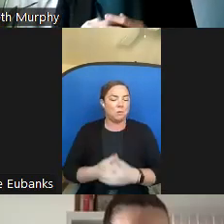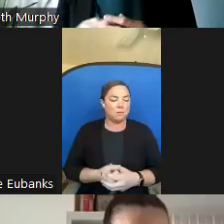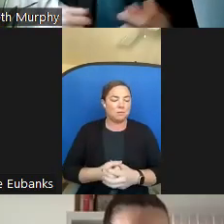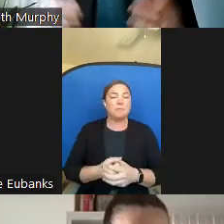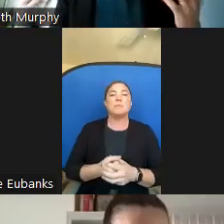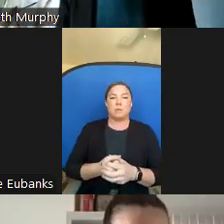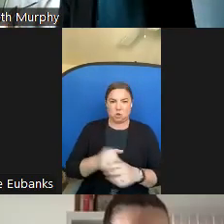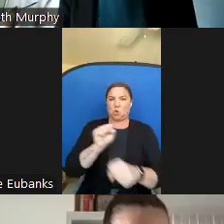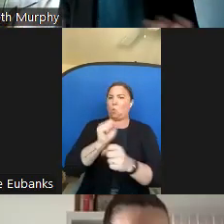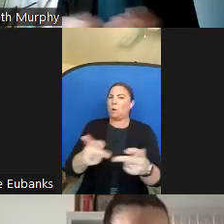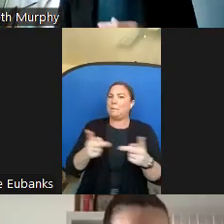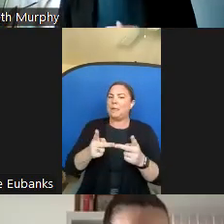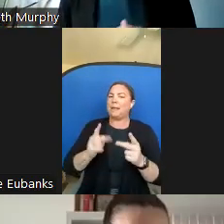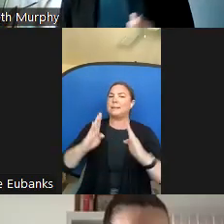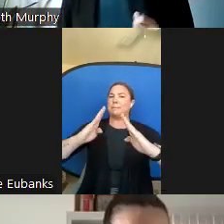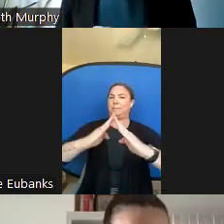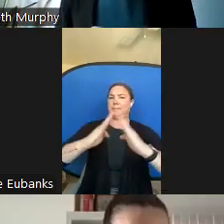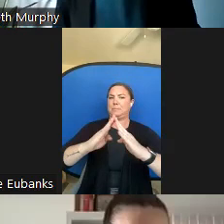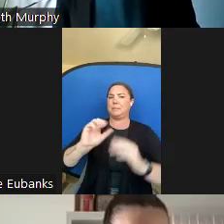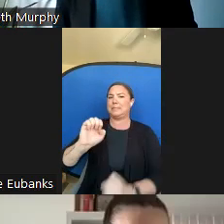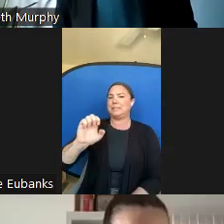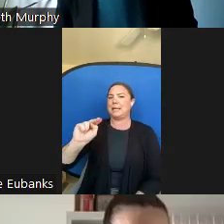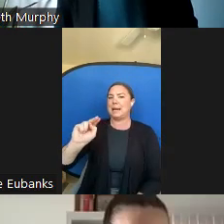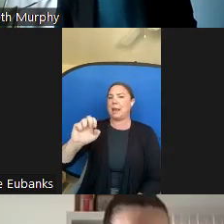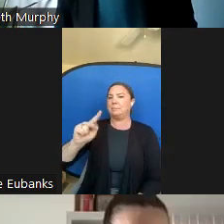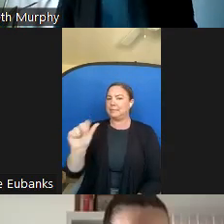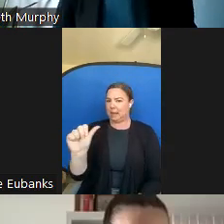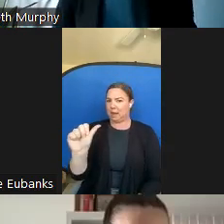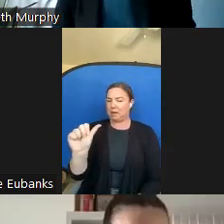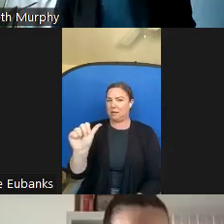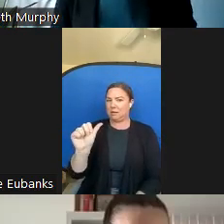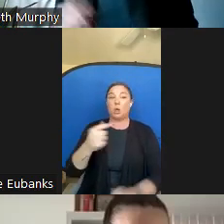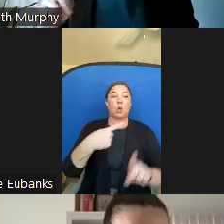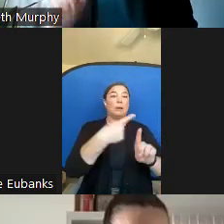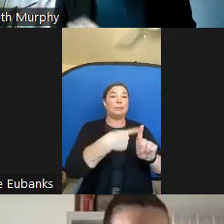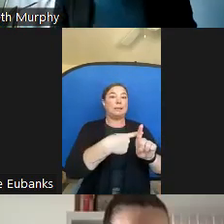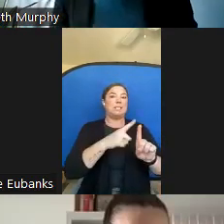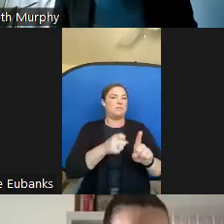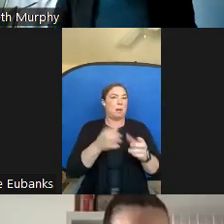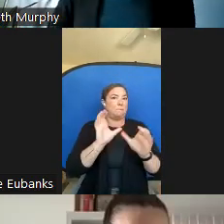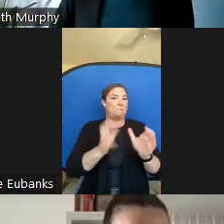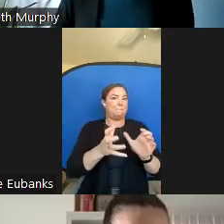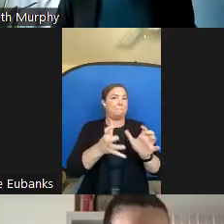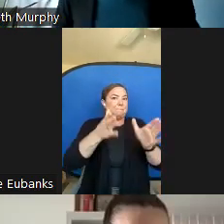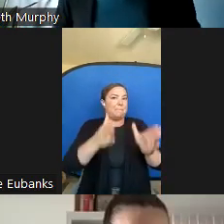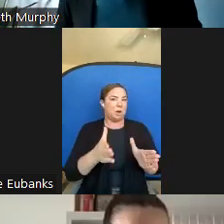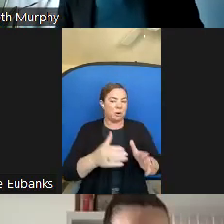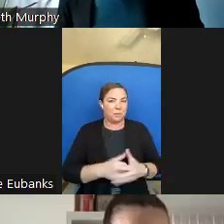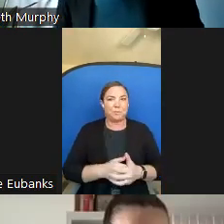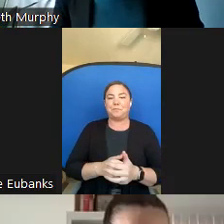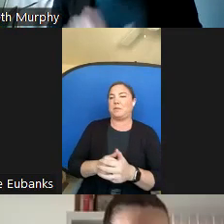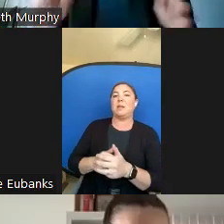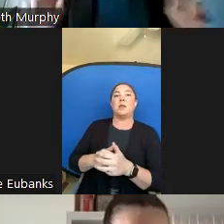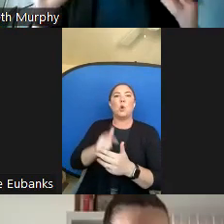is in a village called Sinepta and is being leased by a potter named Aurelius Pacis. And the workshop property is owned by two